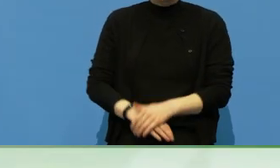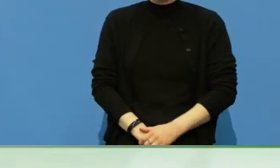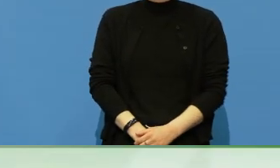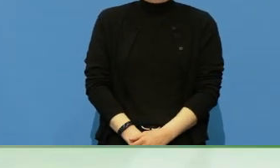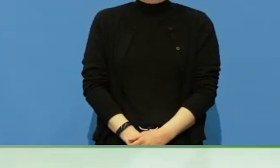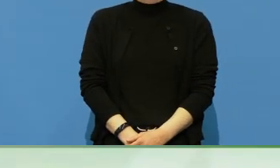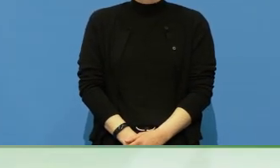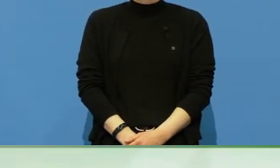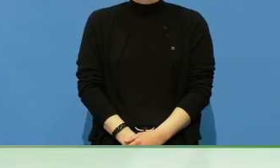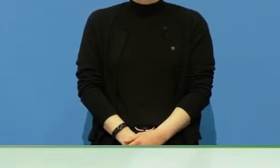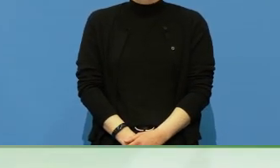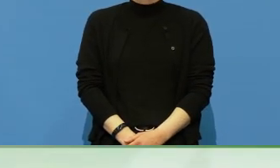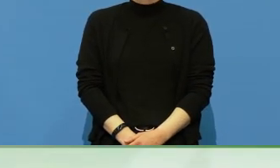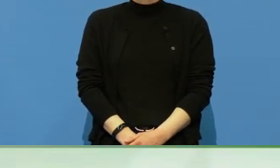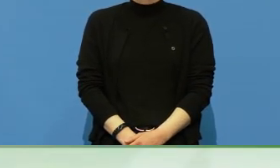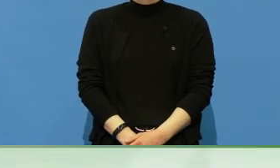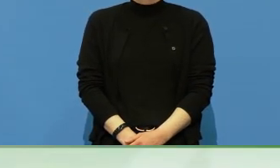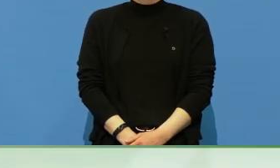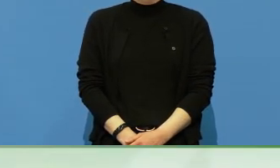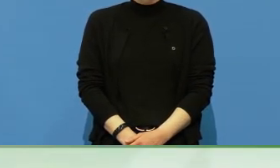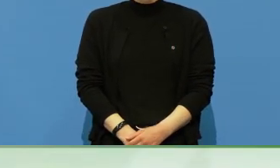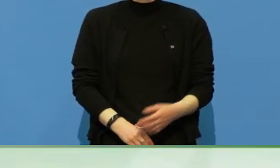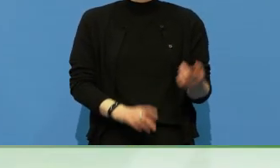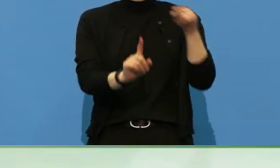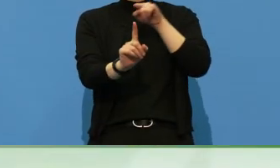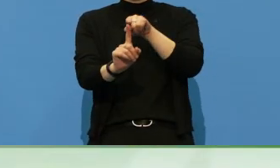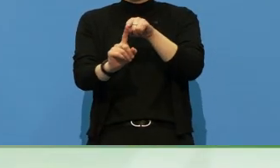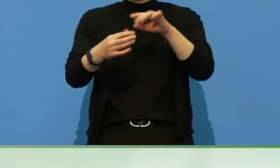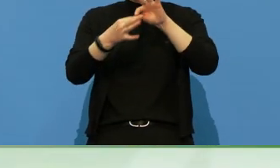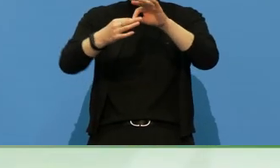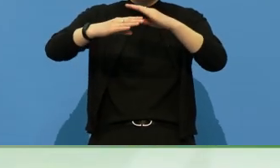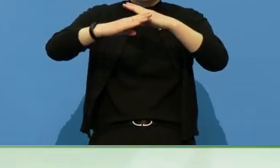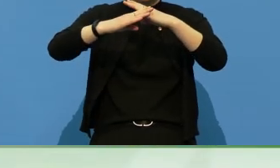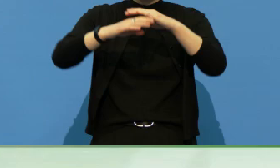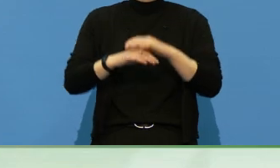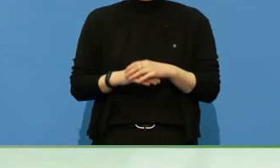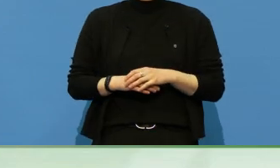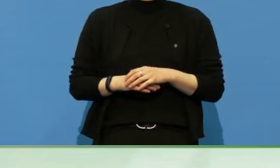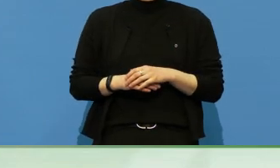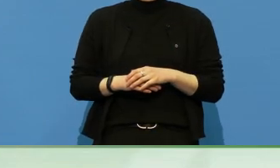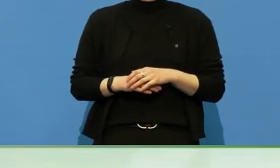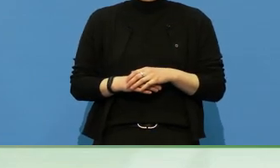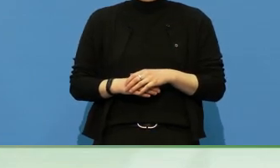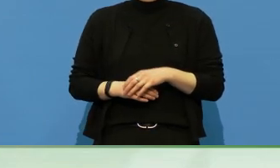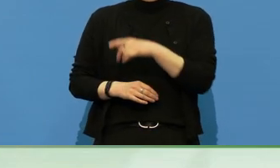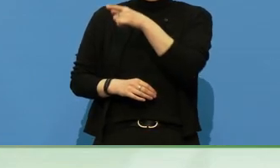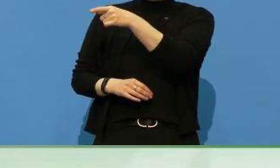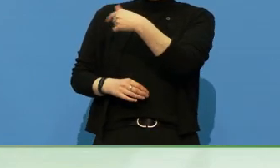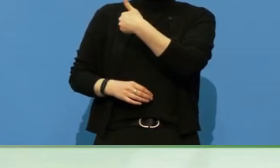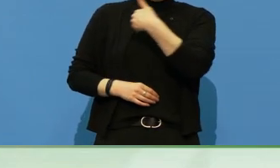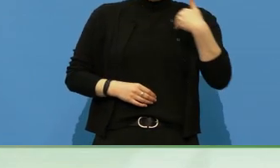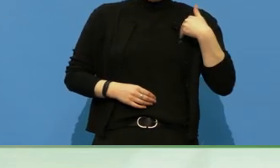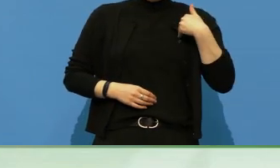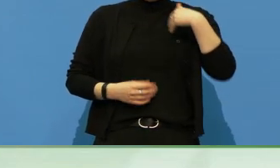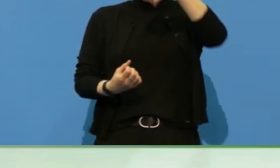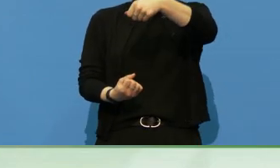our certification process in Poland, and we were discussing with business the opportunities to implement the universal design in the office